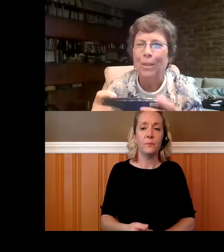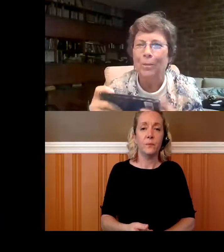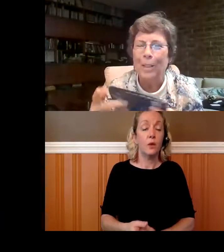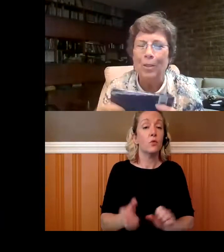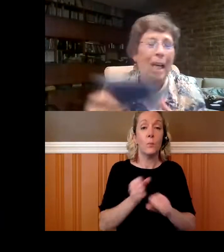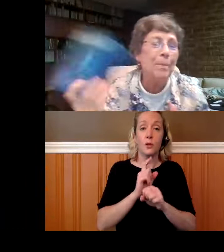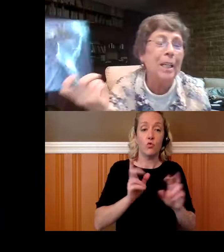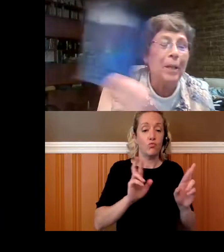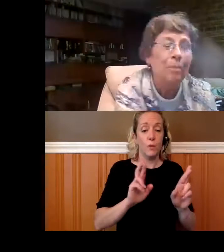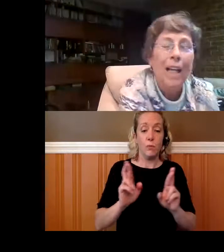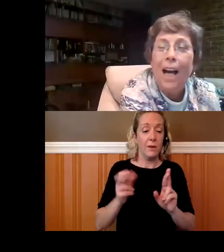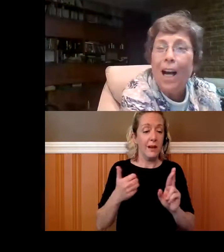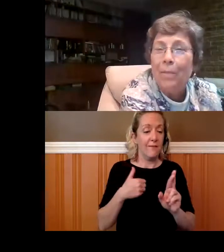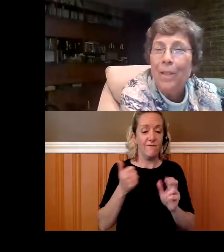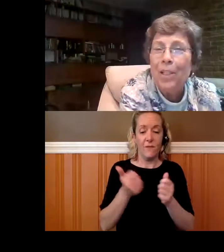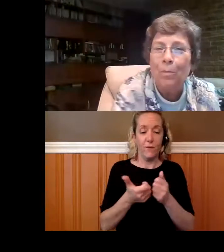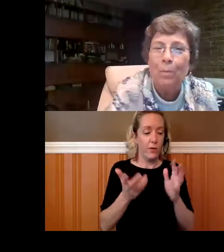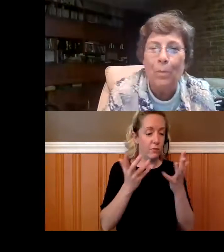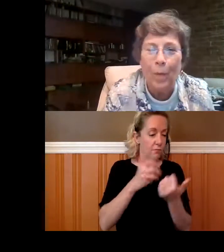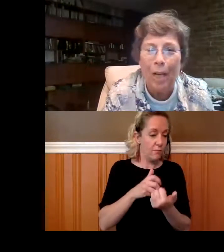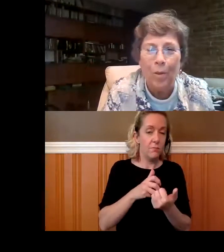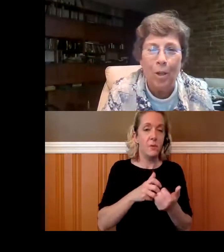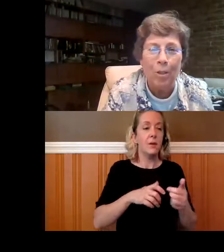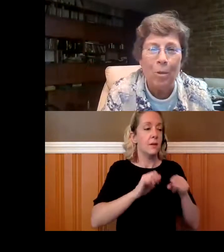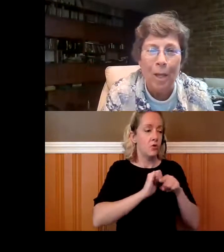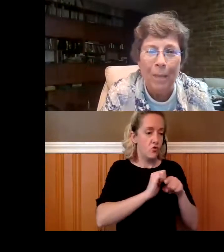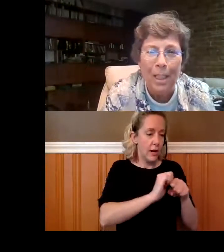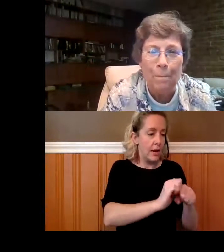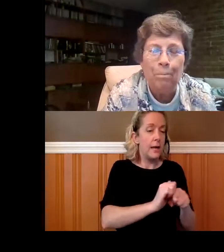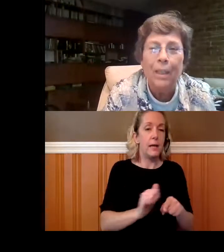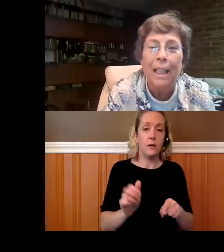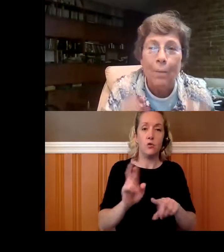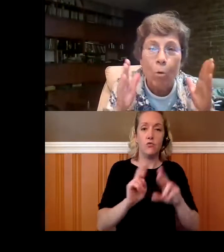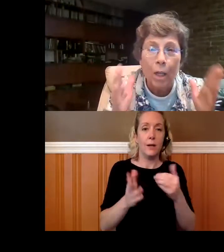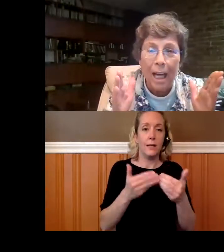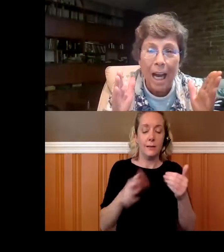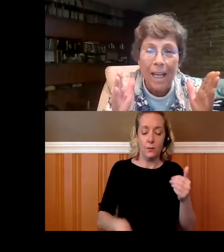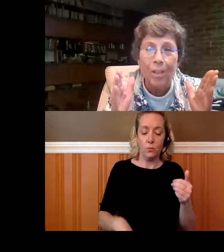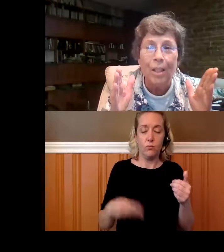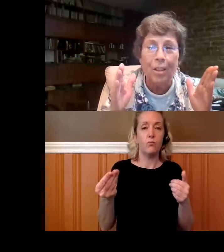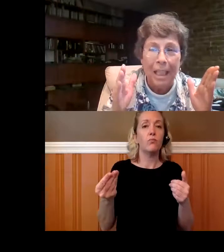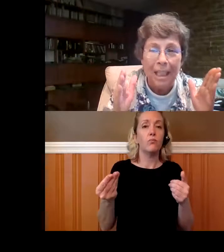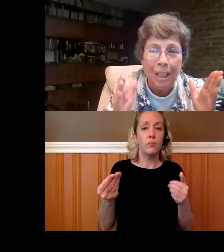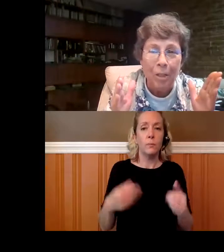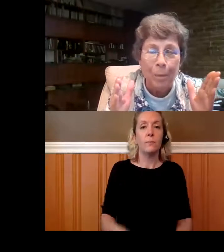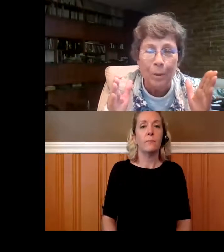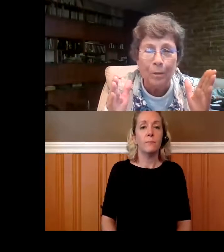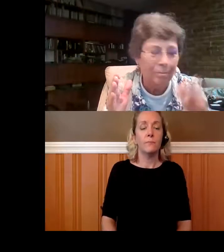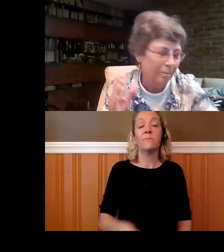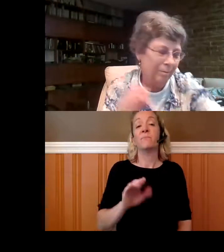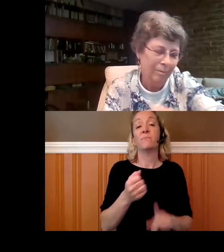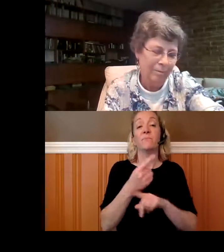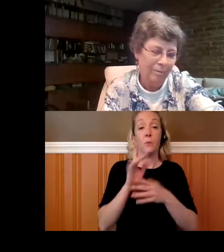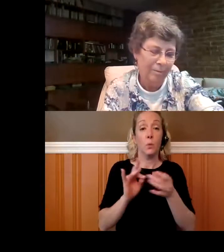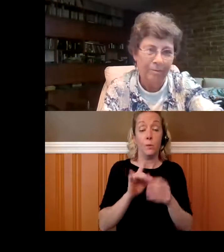all your equipment, get them organized so that they're easily usable. I'll tell you one little story. There was a guy who